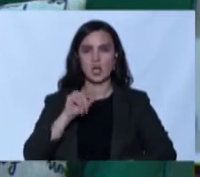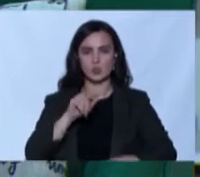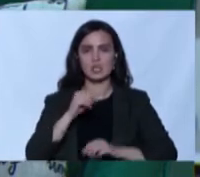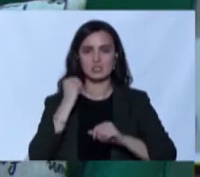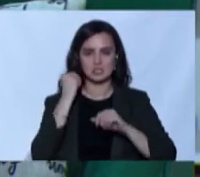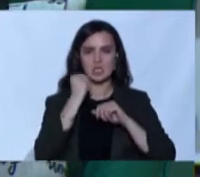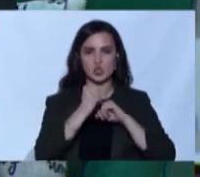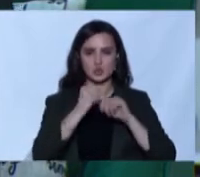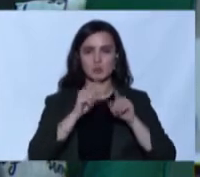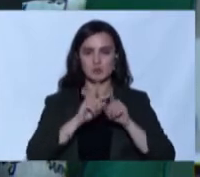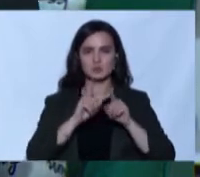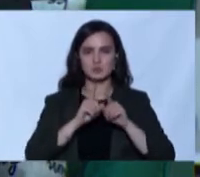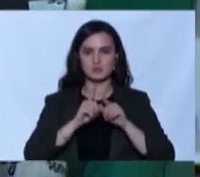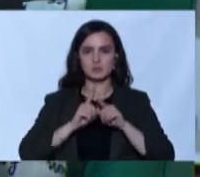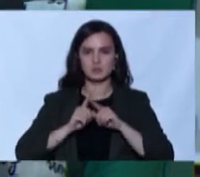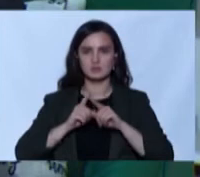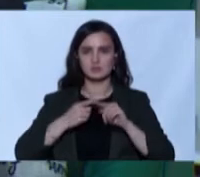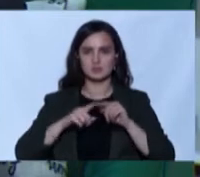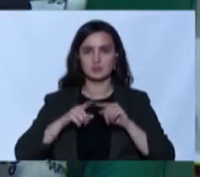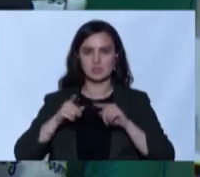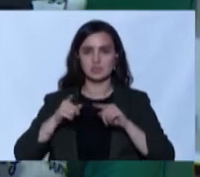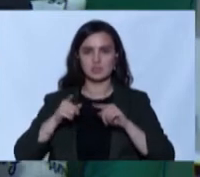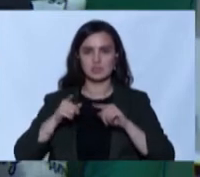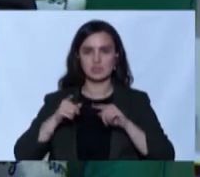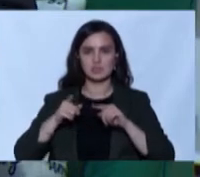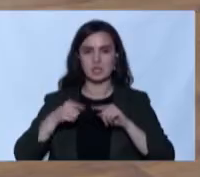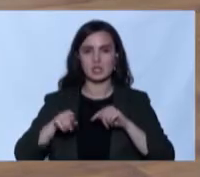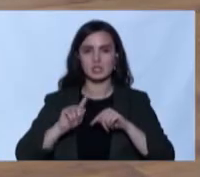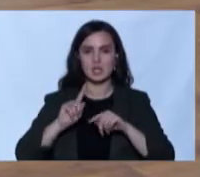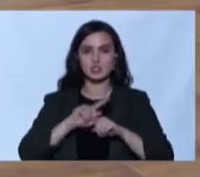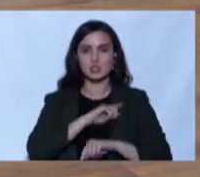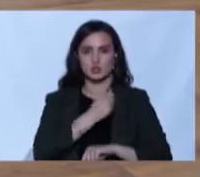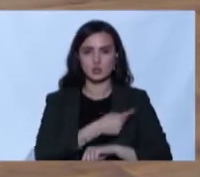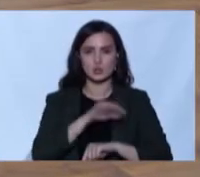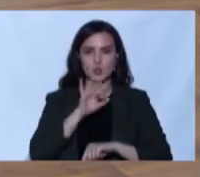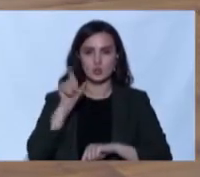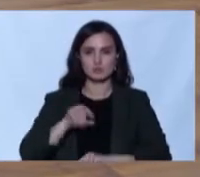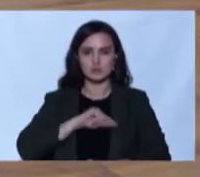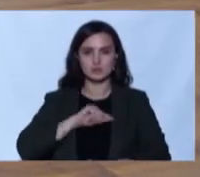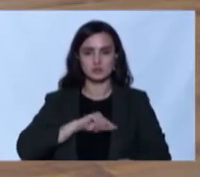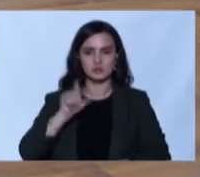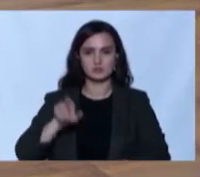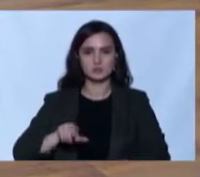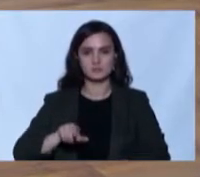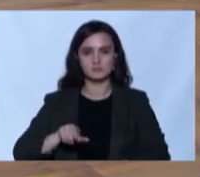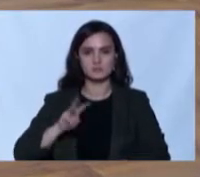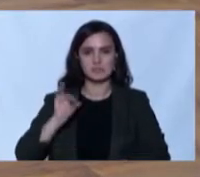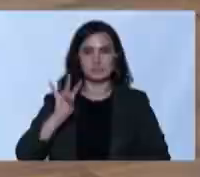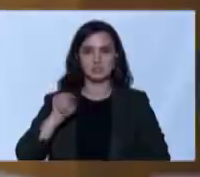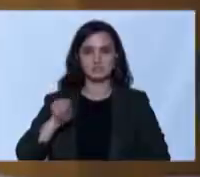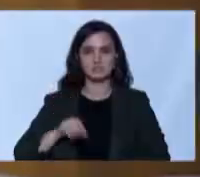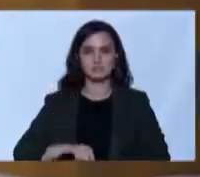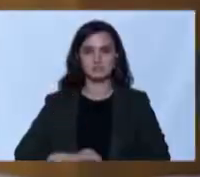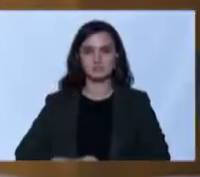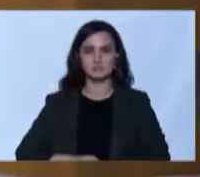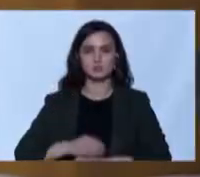And that suggests to me there's something stronger about her character compared to Mina's. Yes, so that might